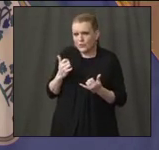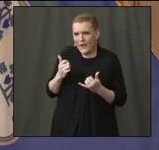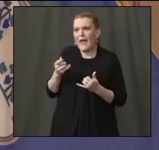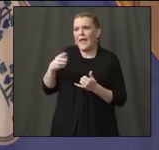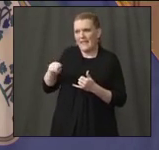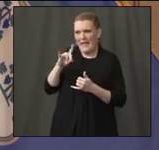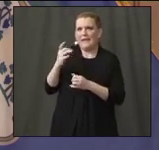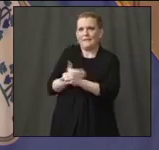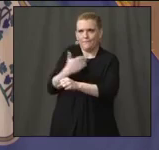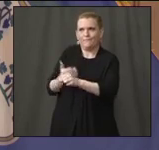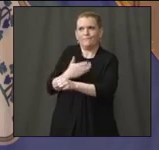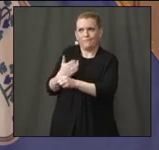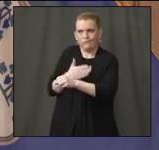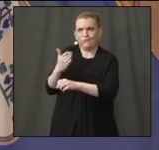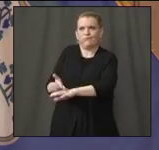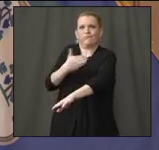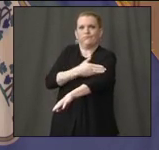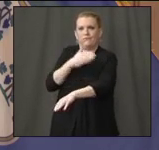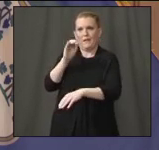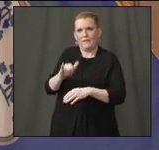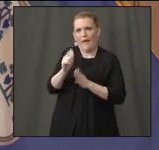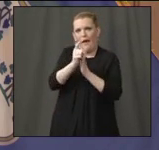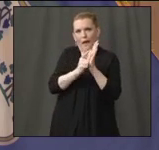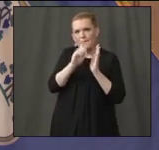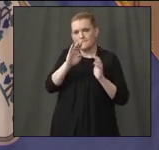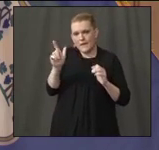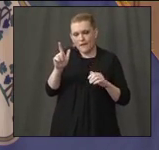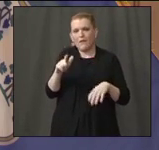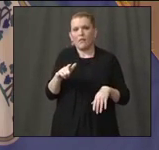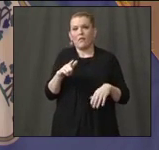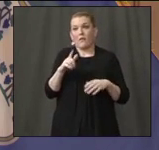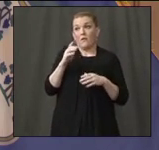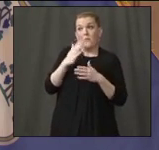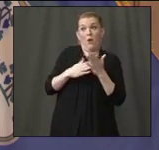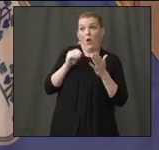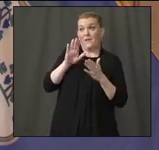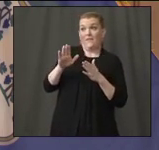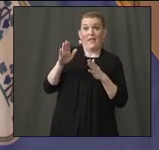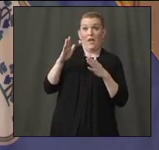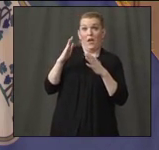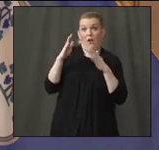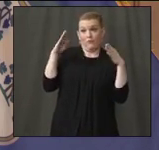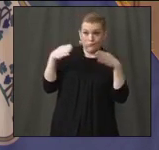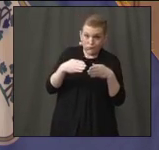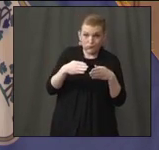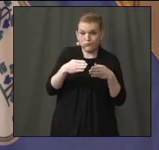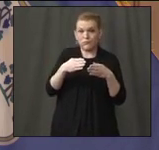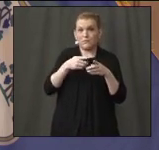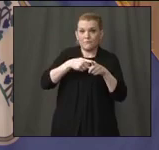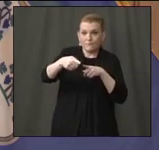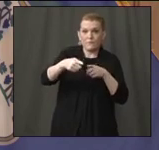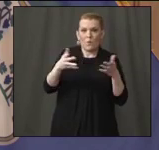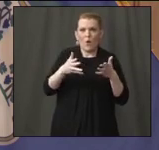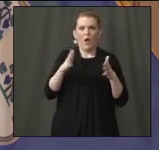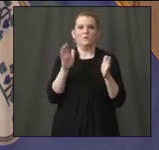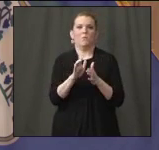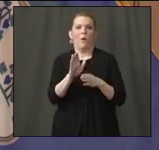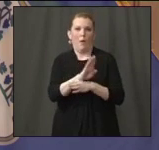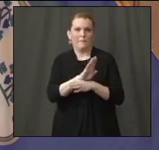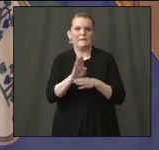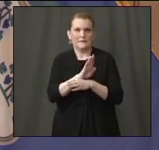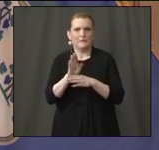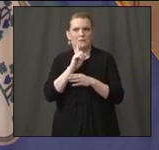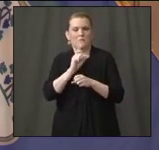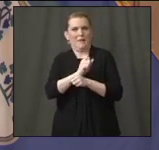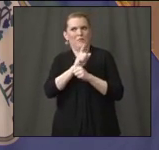businesses, gives them a better opportunity. And Glenn will be able to talk about that in a little bit. I also spent an hour